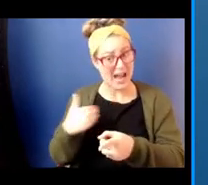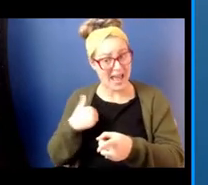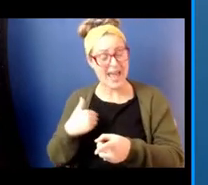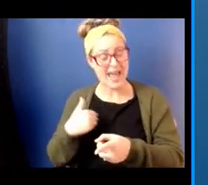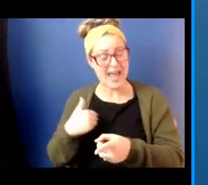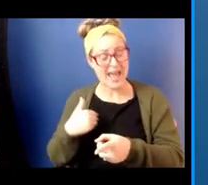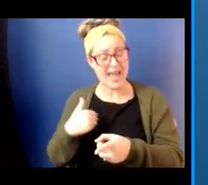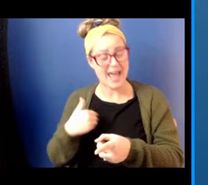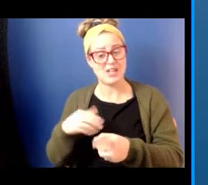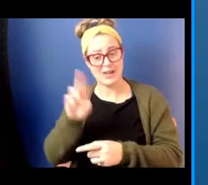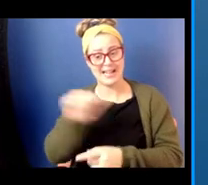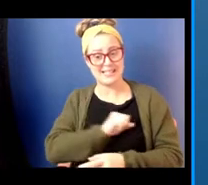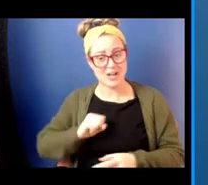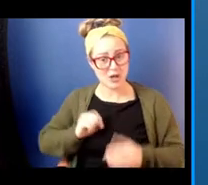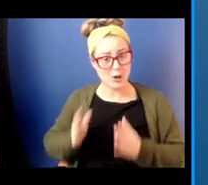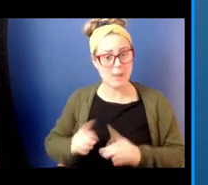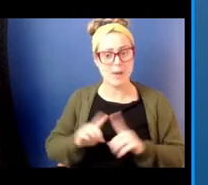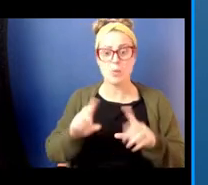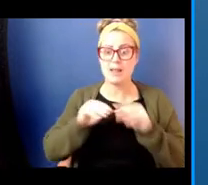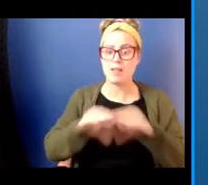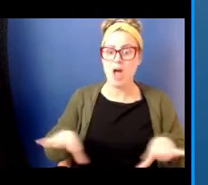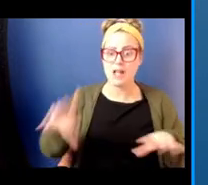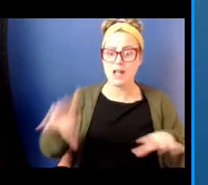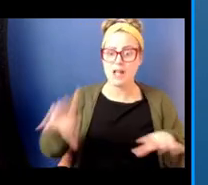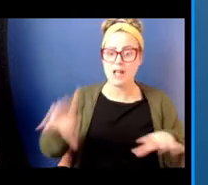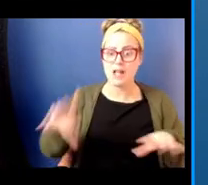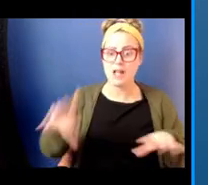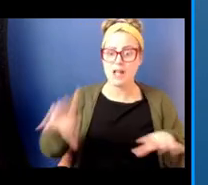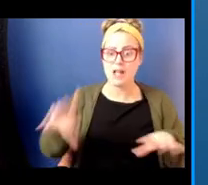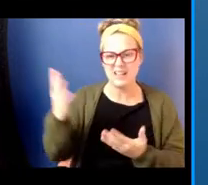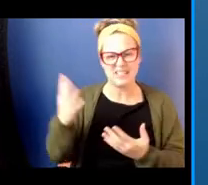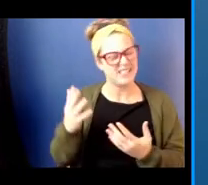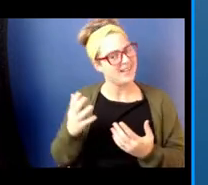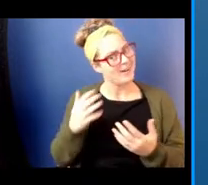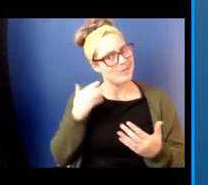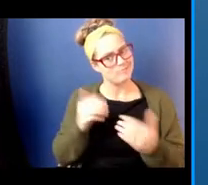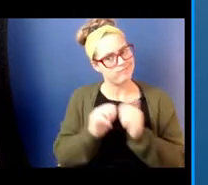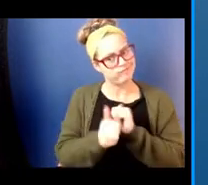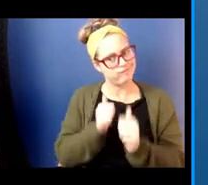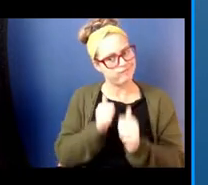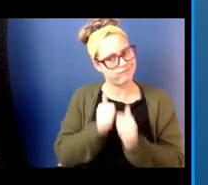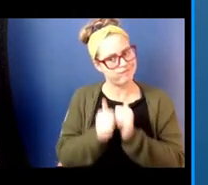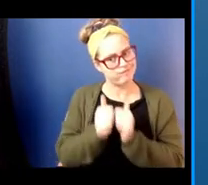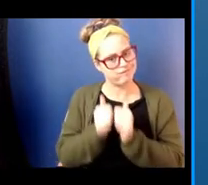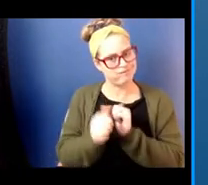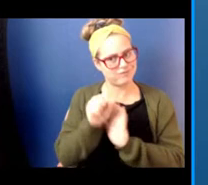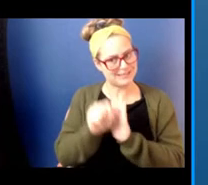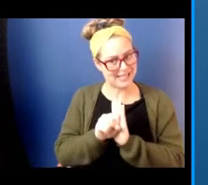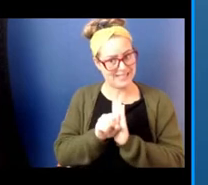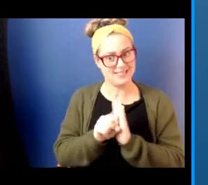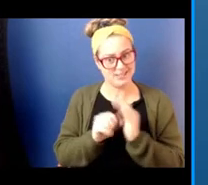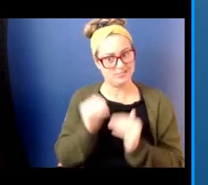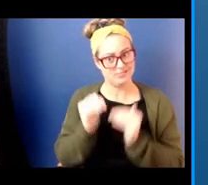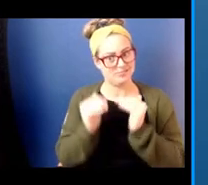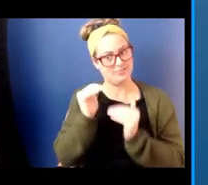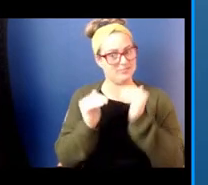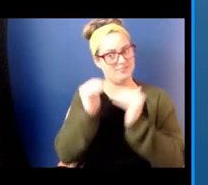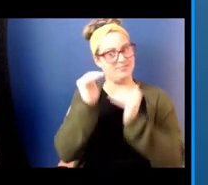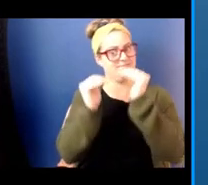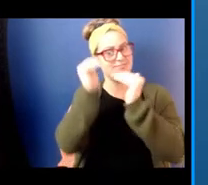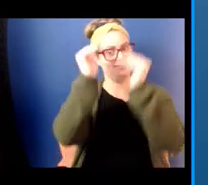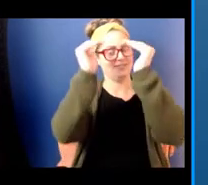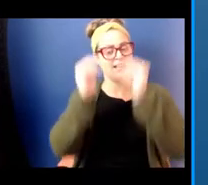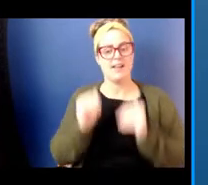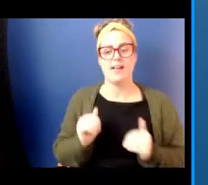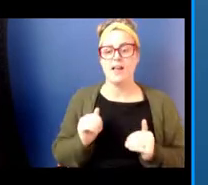they're tight States and so our candidates when we run them through this gauntlet they have to show us